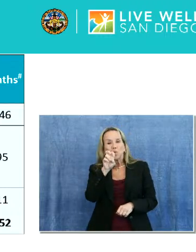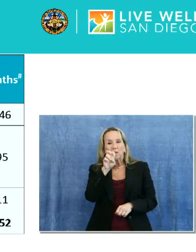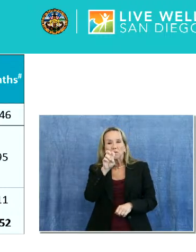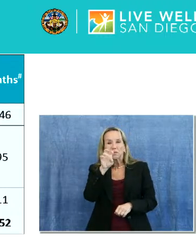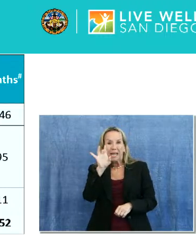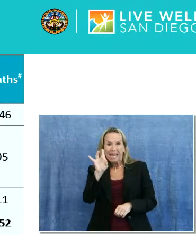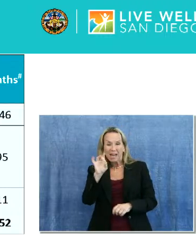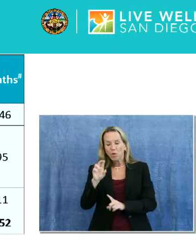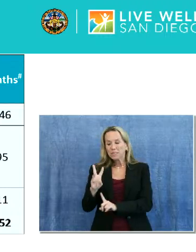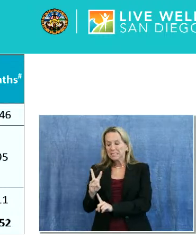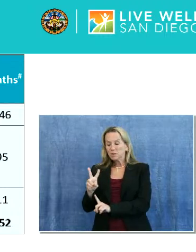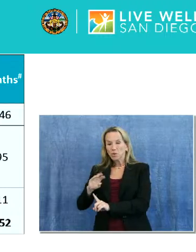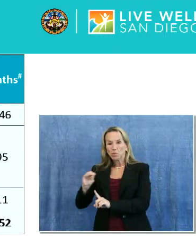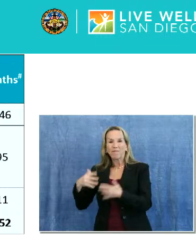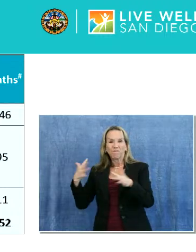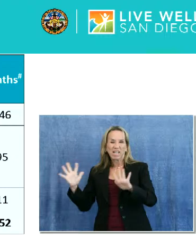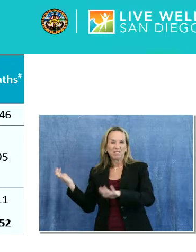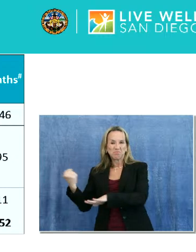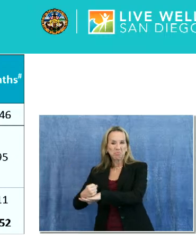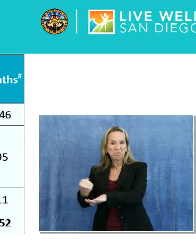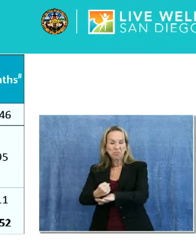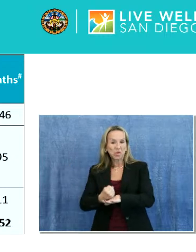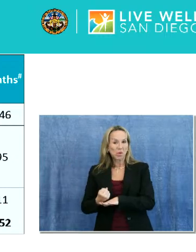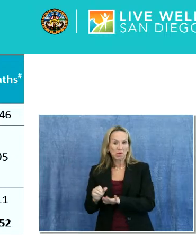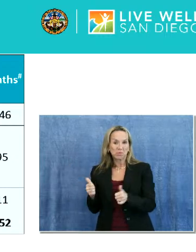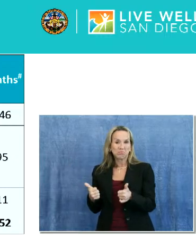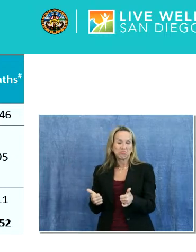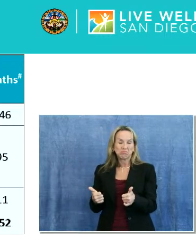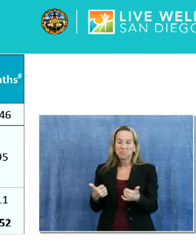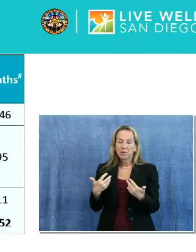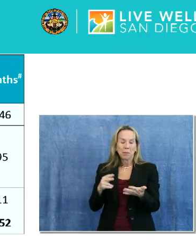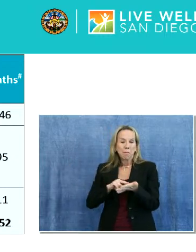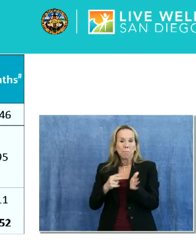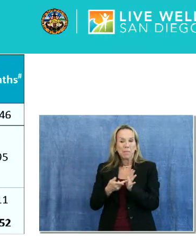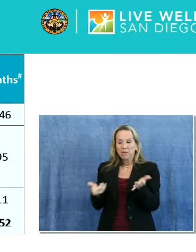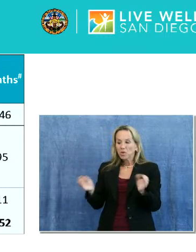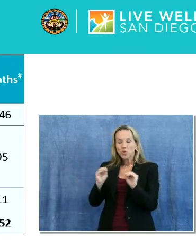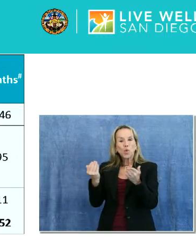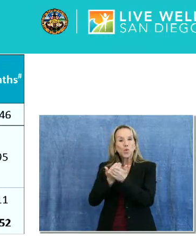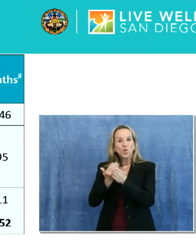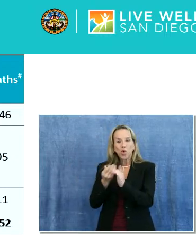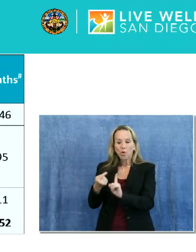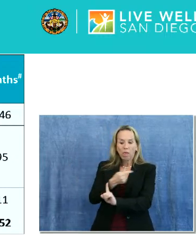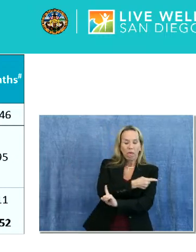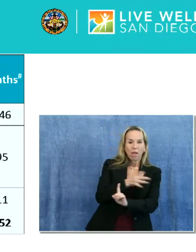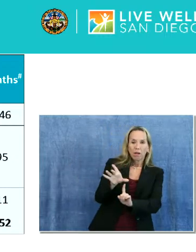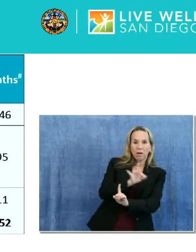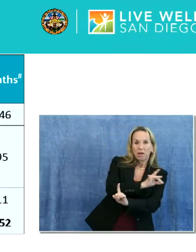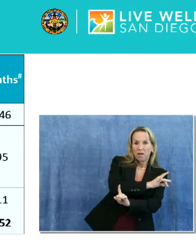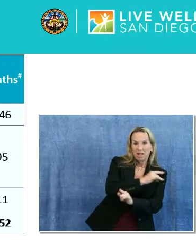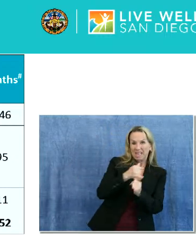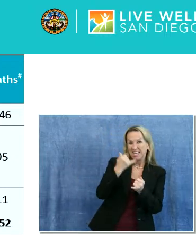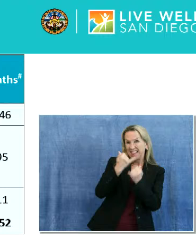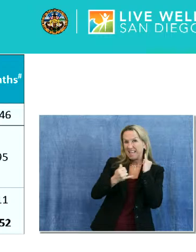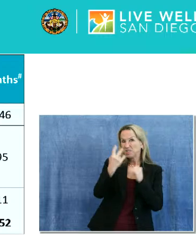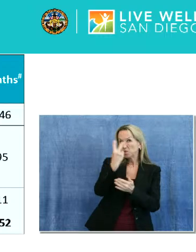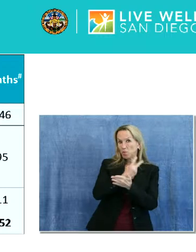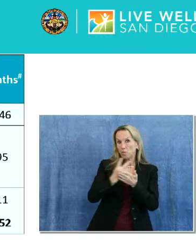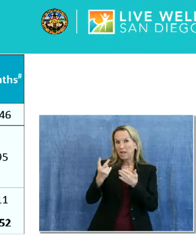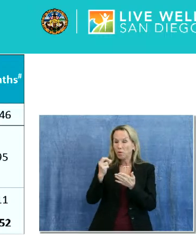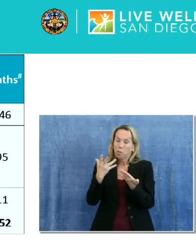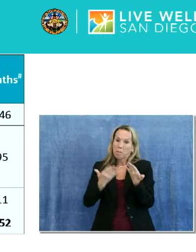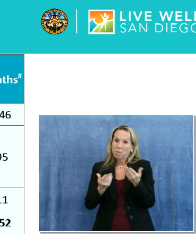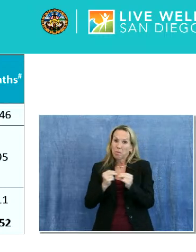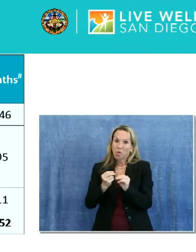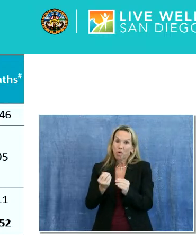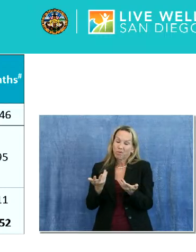62%, are now closed and inactive, meaning that there have been no new cases in the past 14 days or longer.